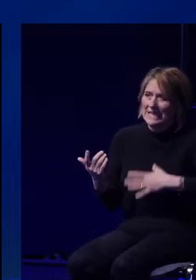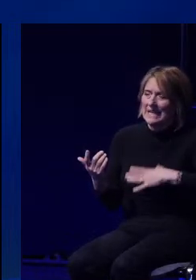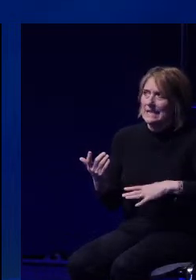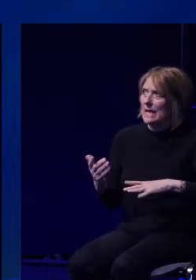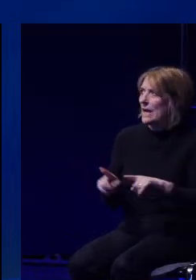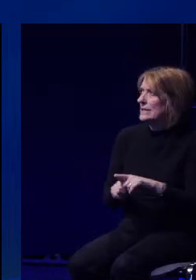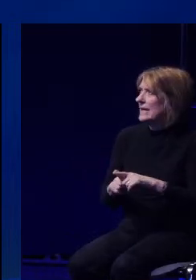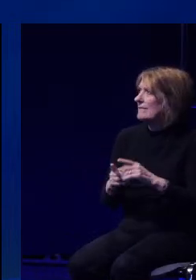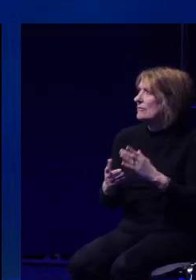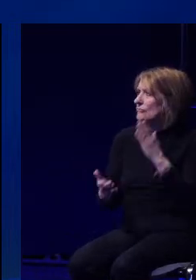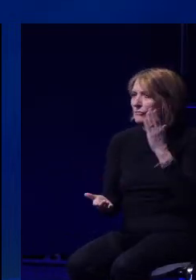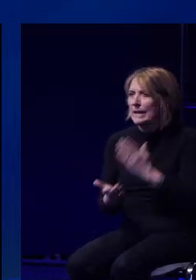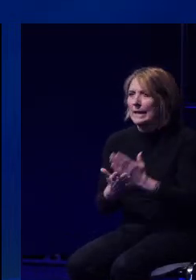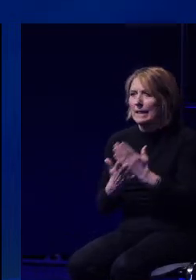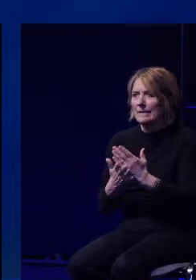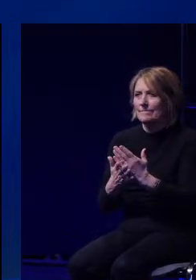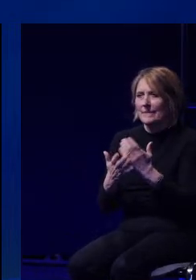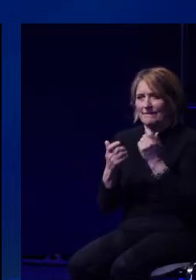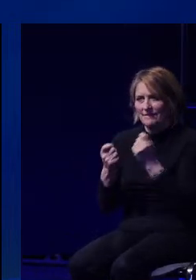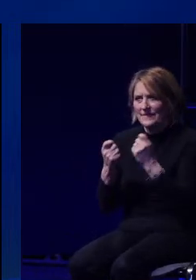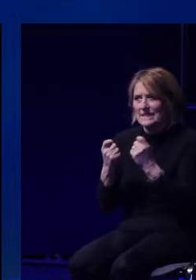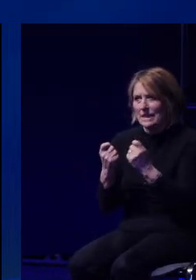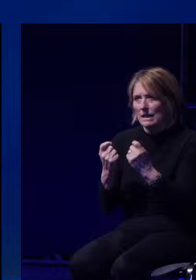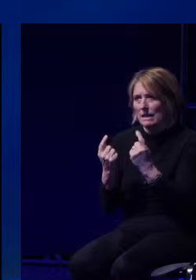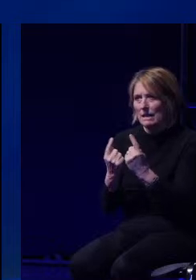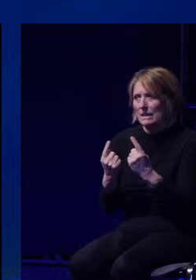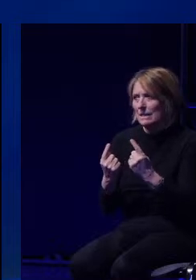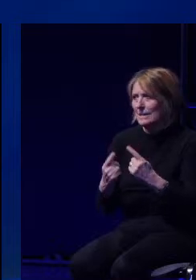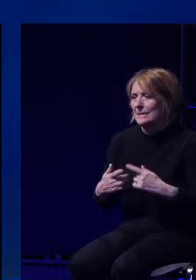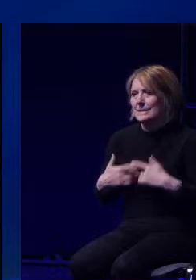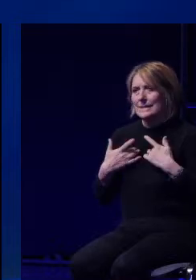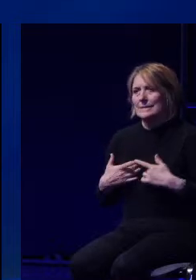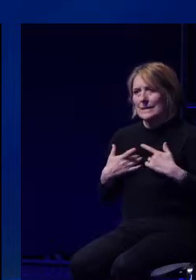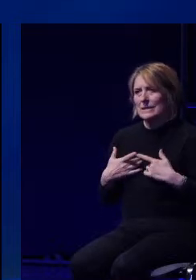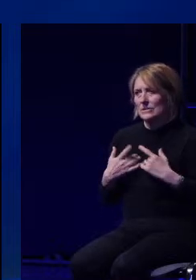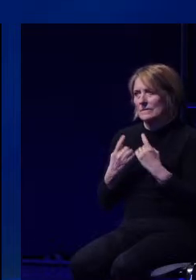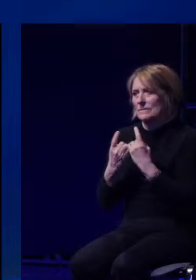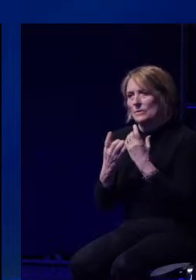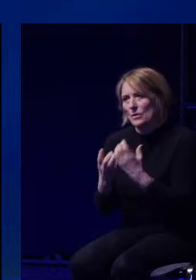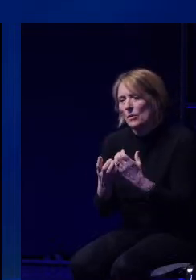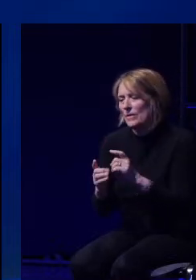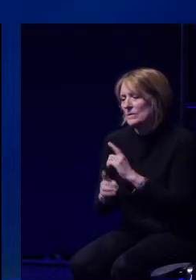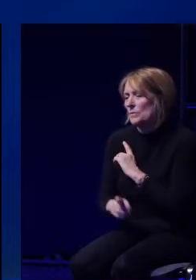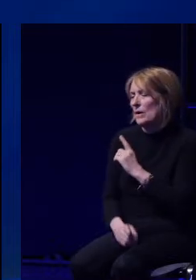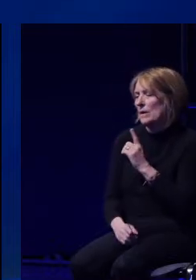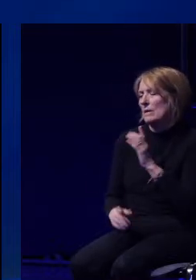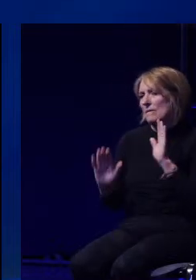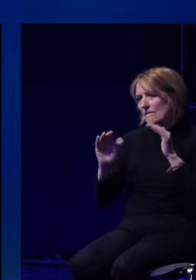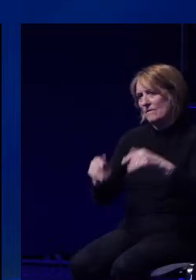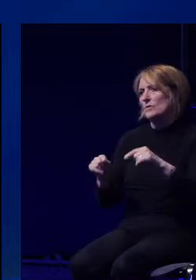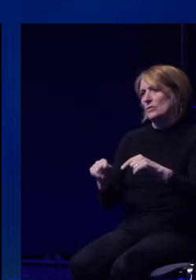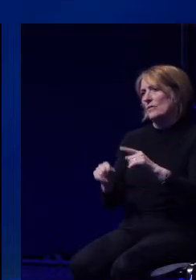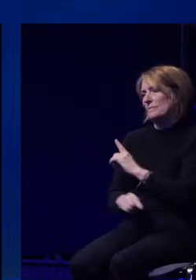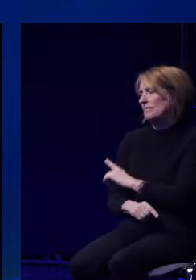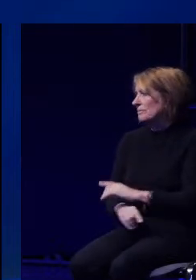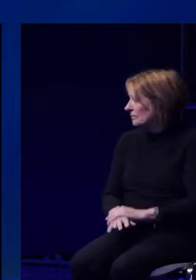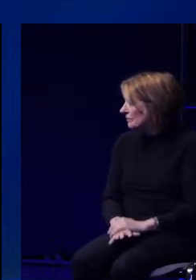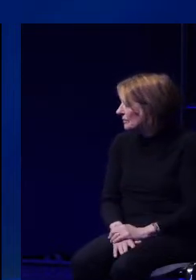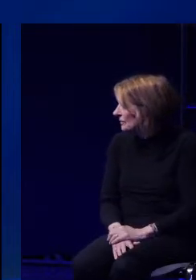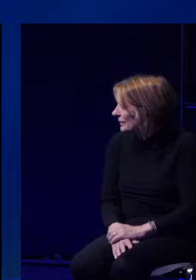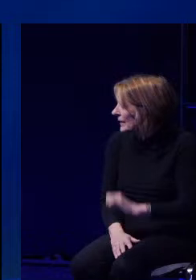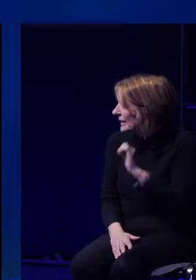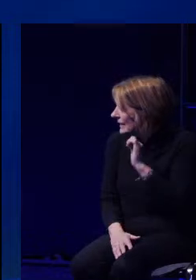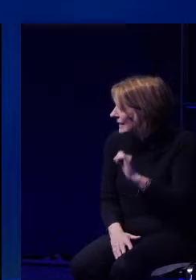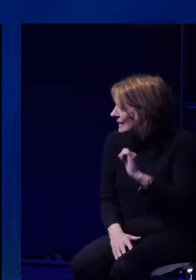sensation of an object that they can hold. And I think that's why there's so much focus on that. Yes, I built a shoulder mount